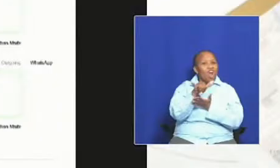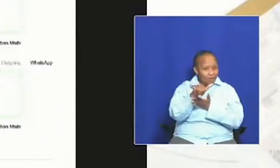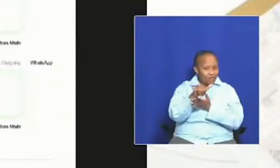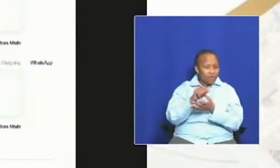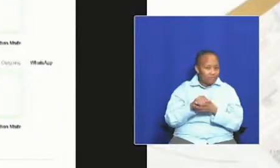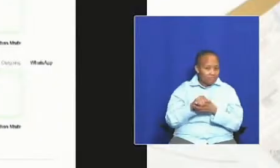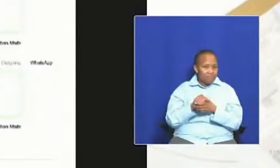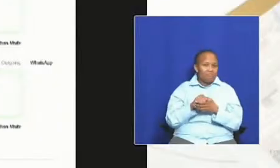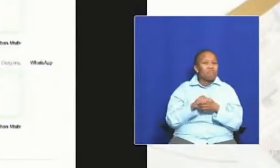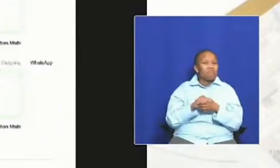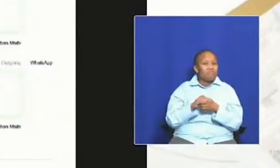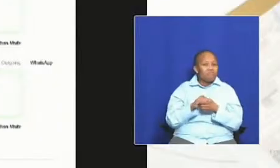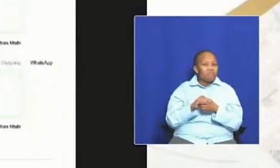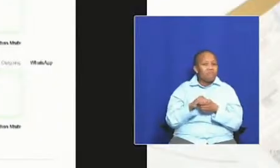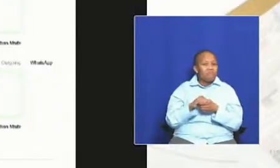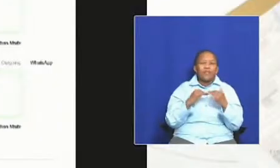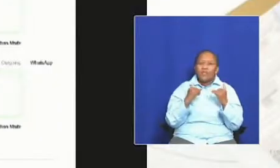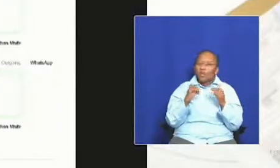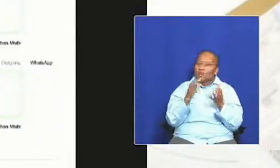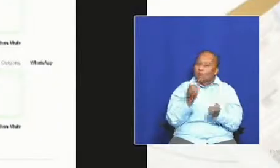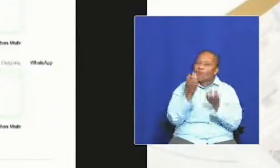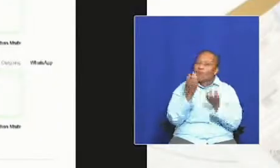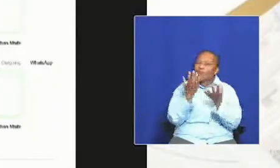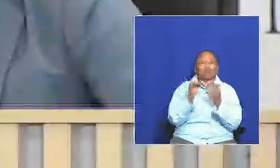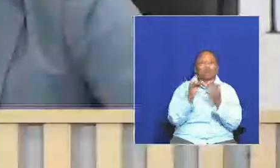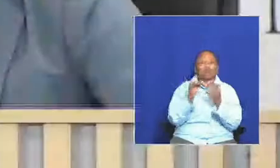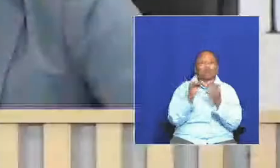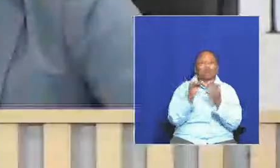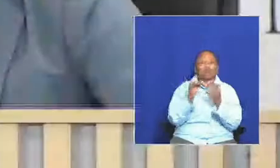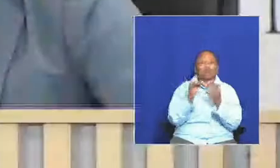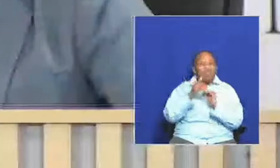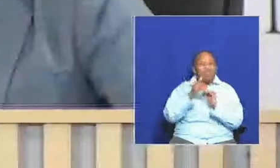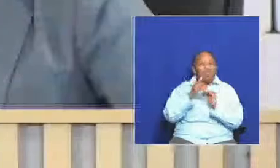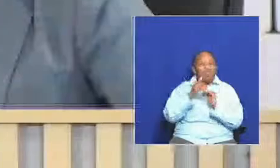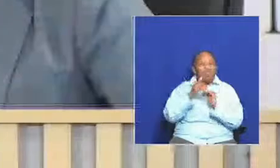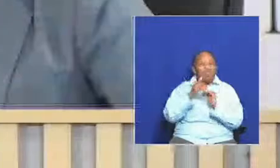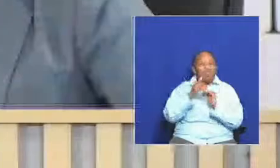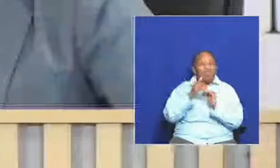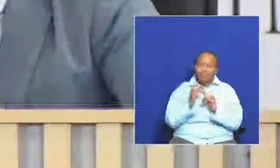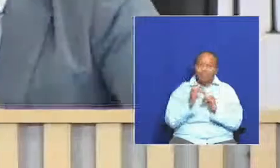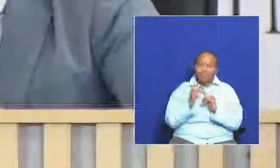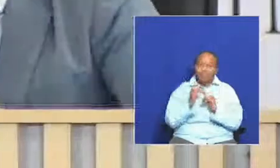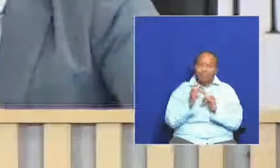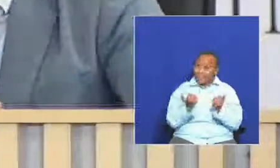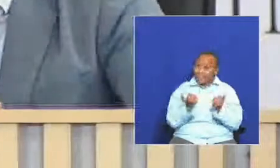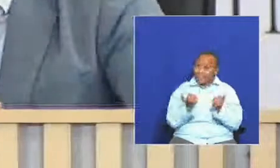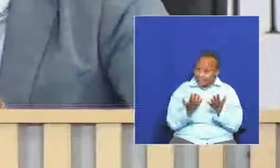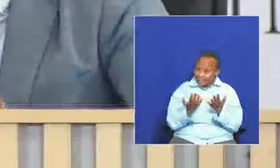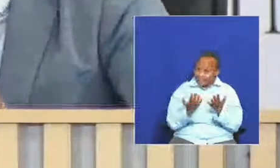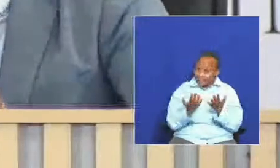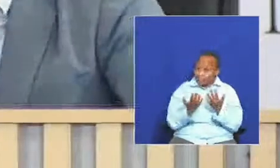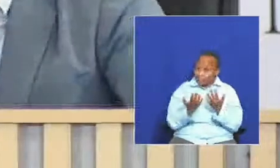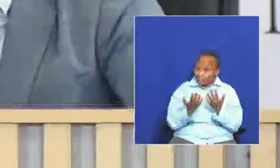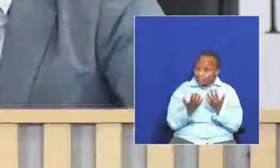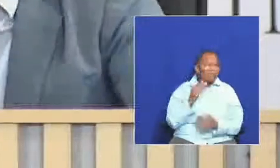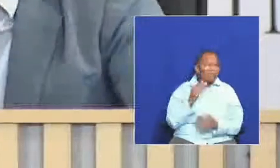relevance did it have to you, to the VIP protection? It does. Huh? It does.